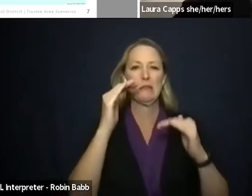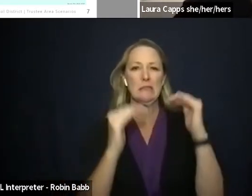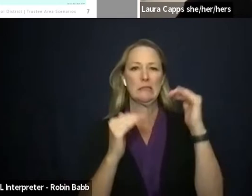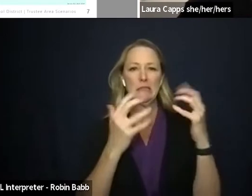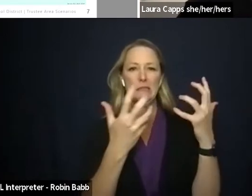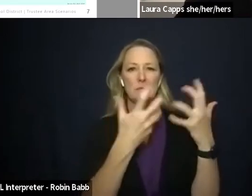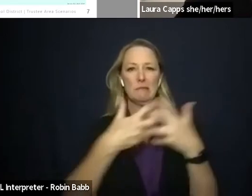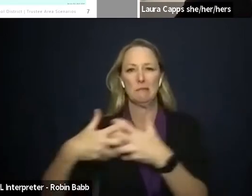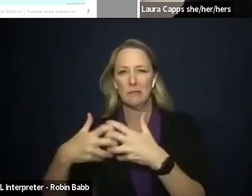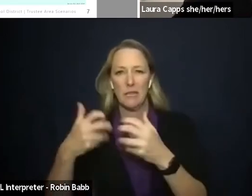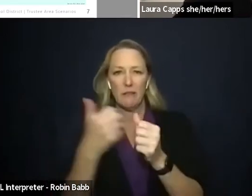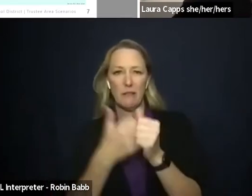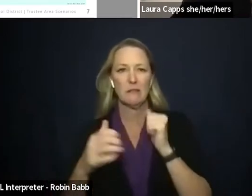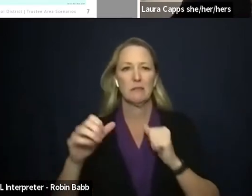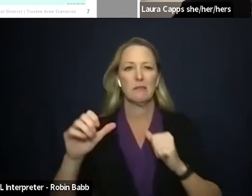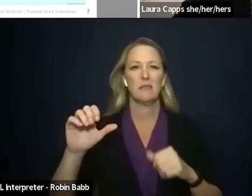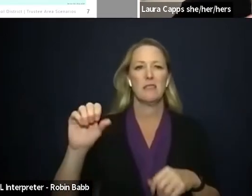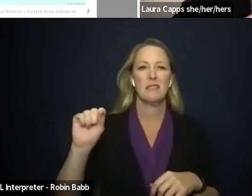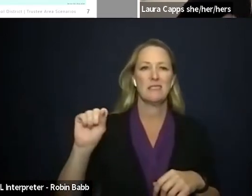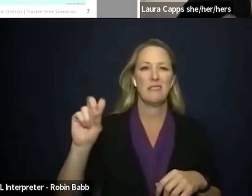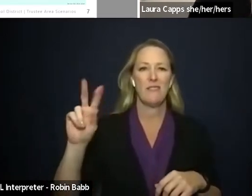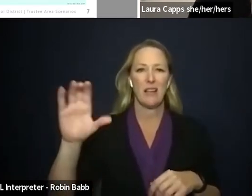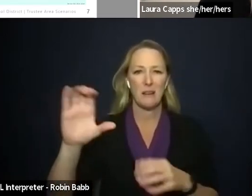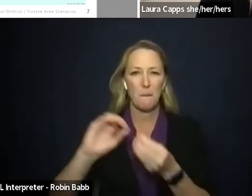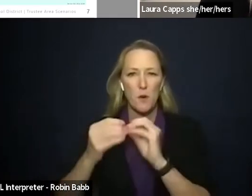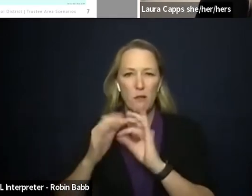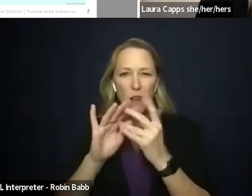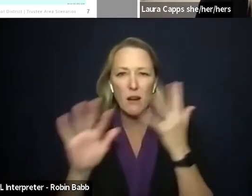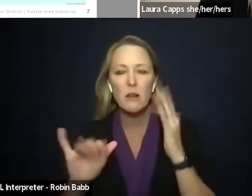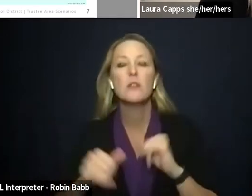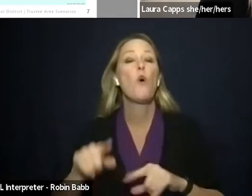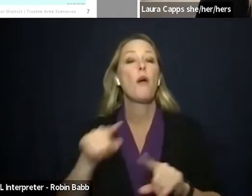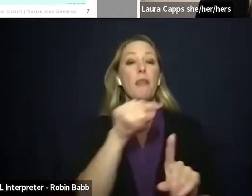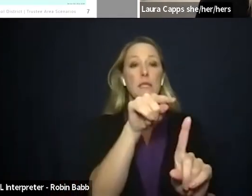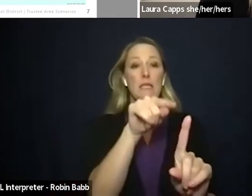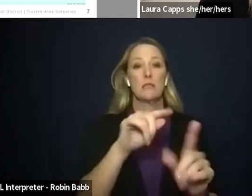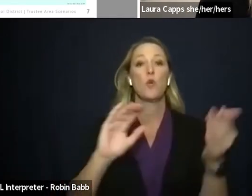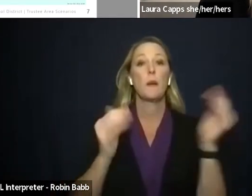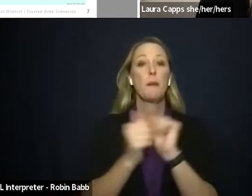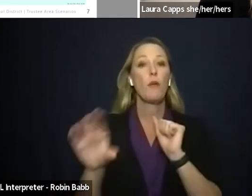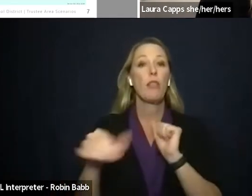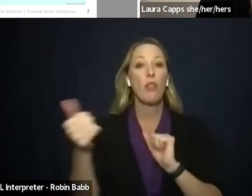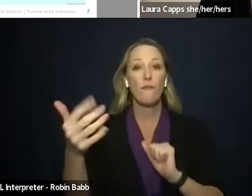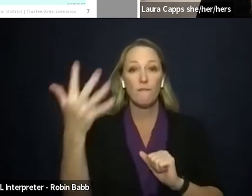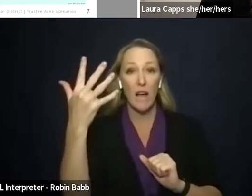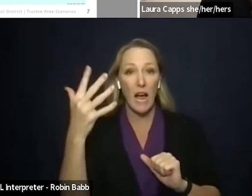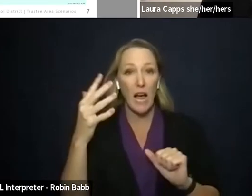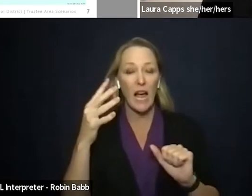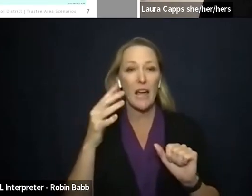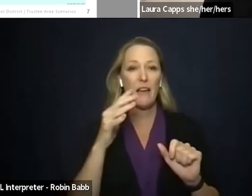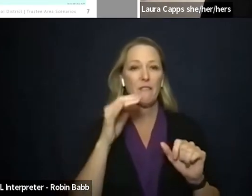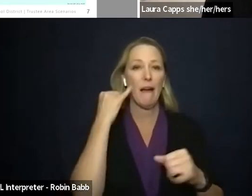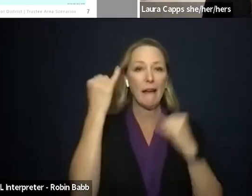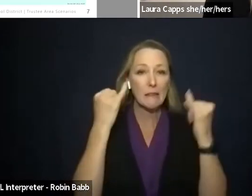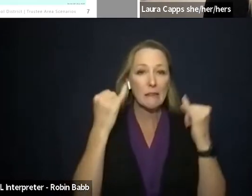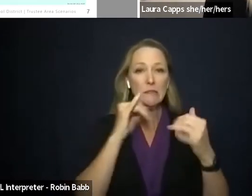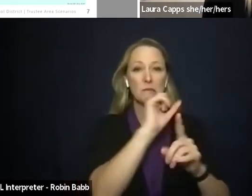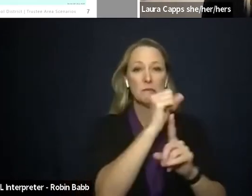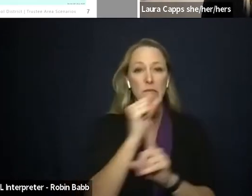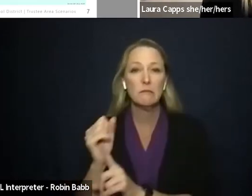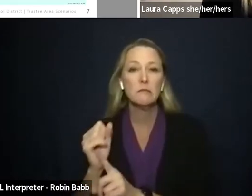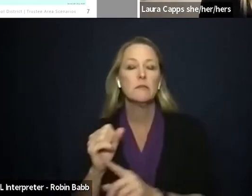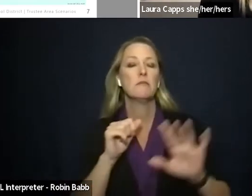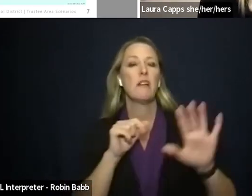result of this one here and so uh compared to the other five scenarios this one has probably